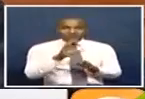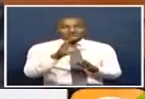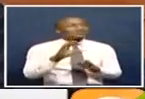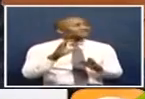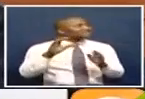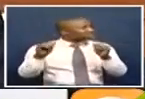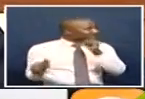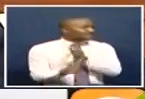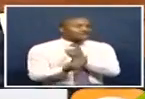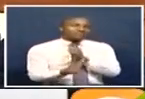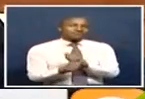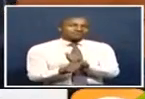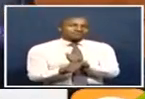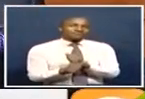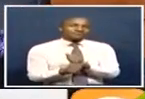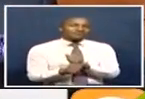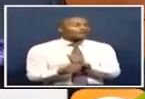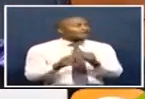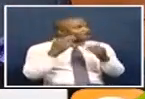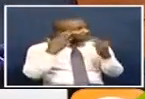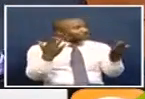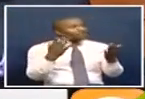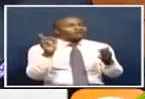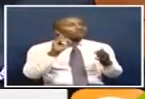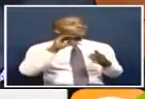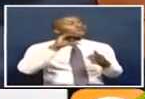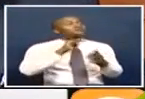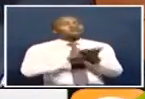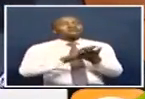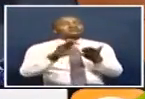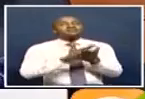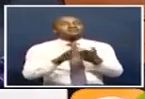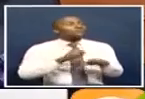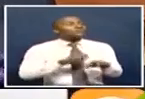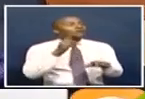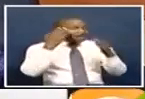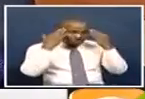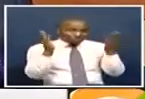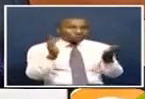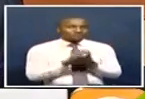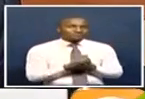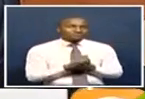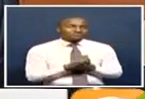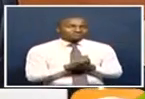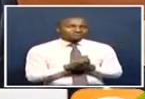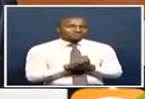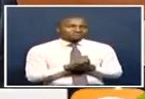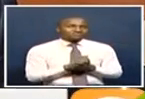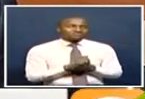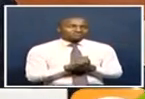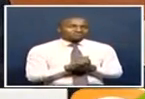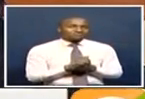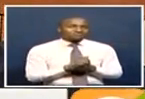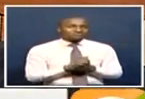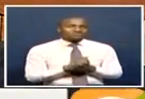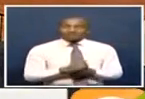And the whole road. And I don't know when Nairobi was cleaned at night using water. Yeah. You know? I remember. Yeah? In the streets. In